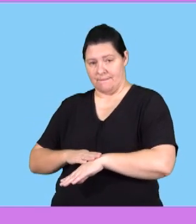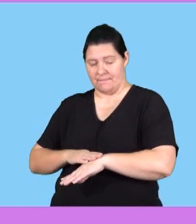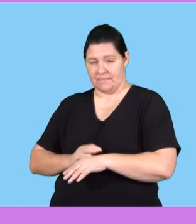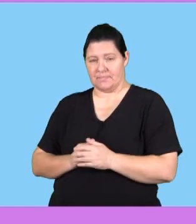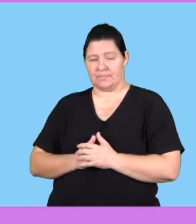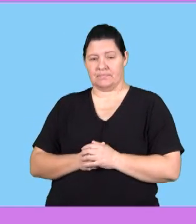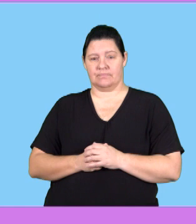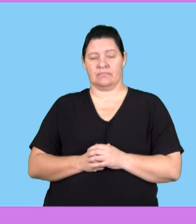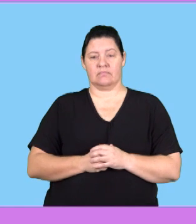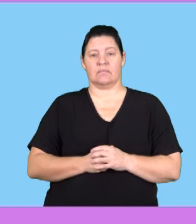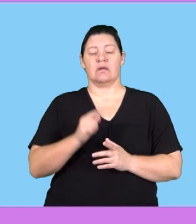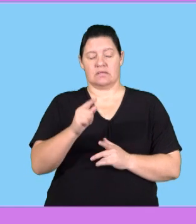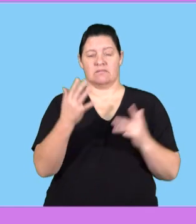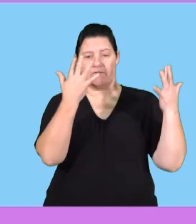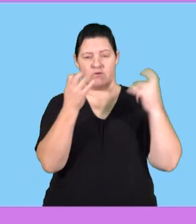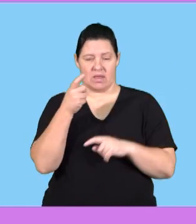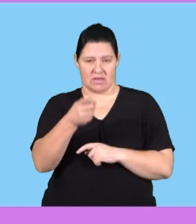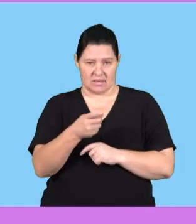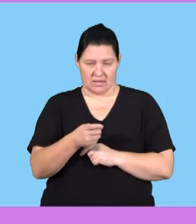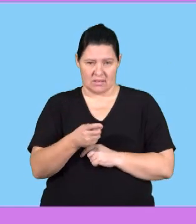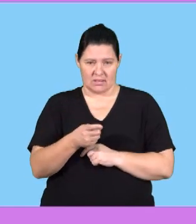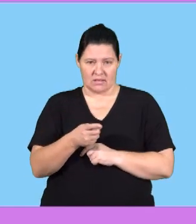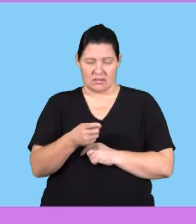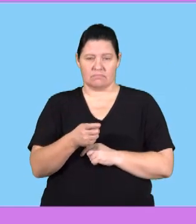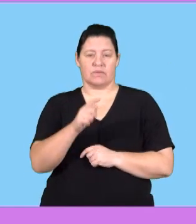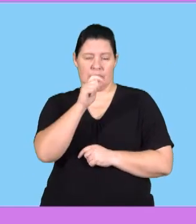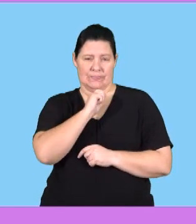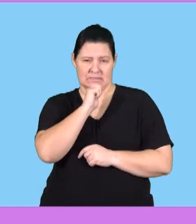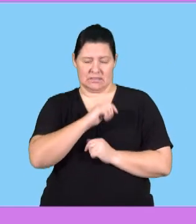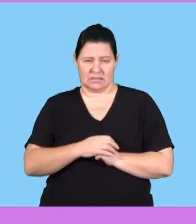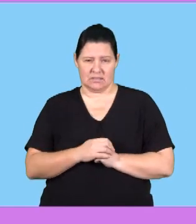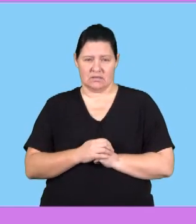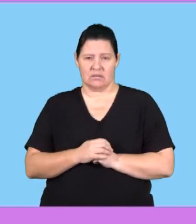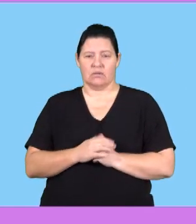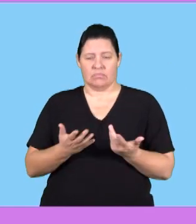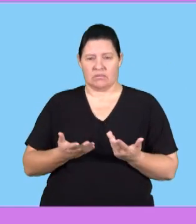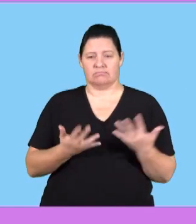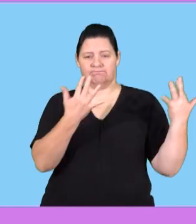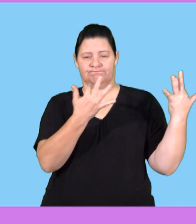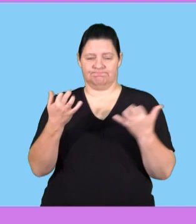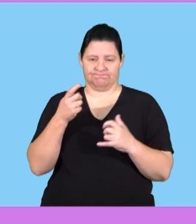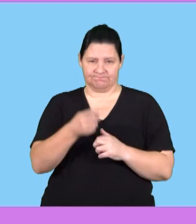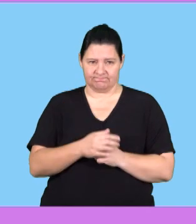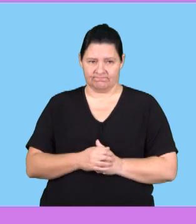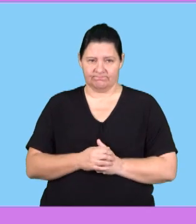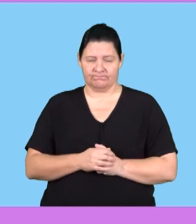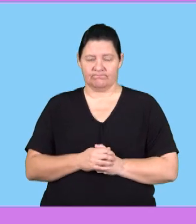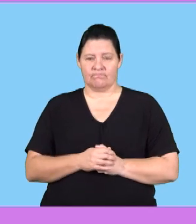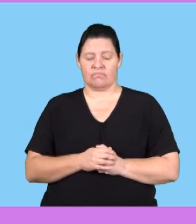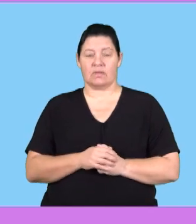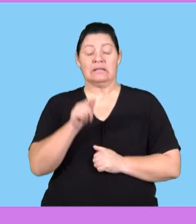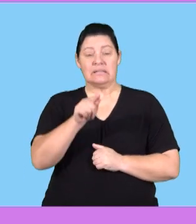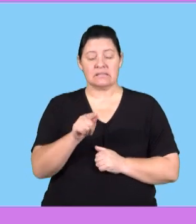time. So this is the formula that you will be using as we will be calculating. But